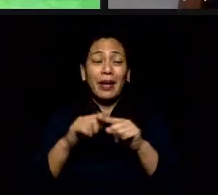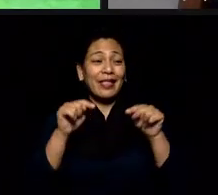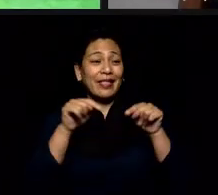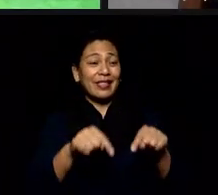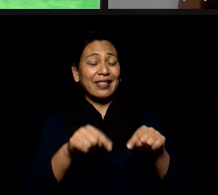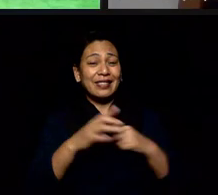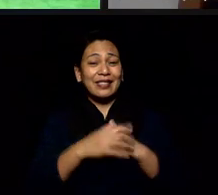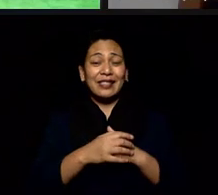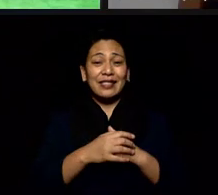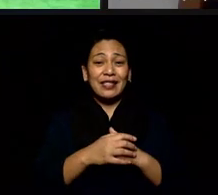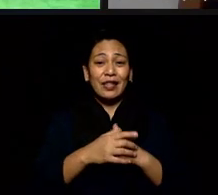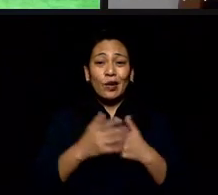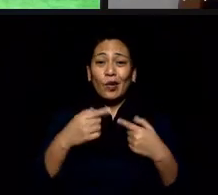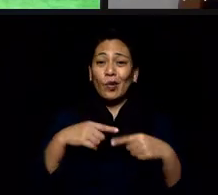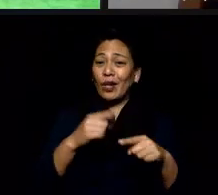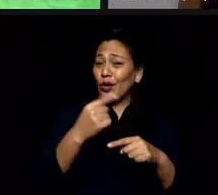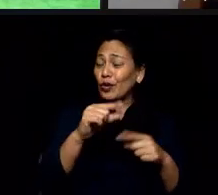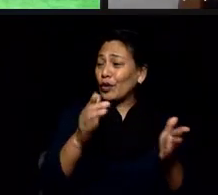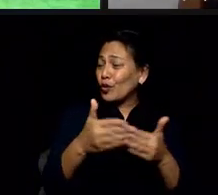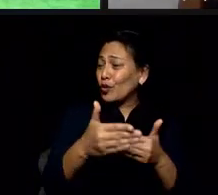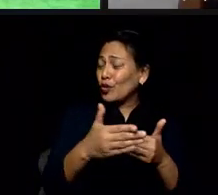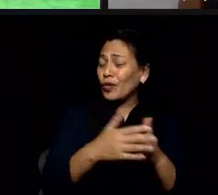happening, I feel like